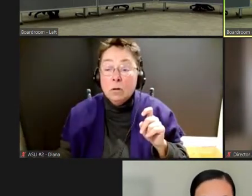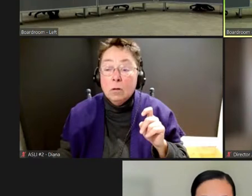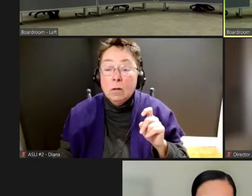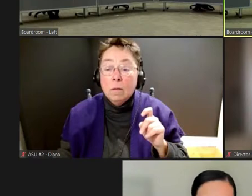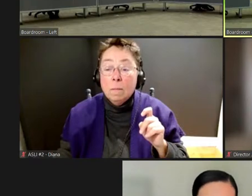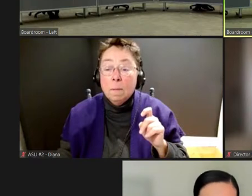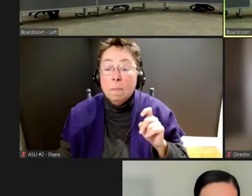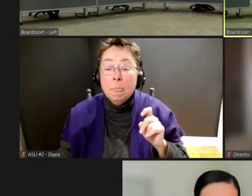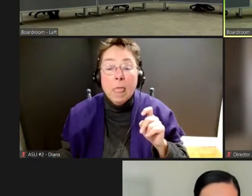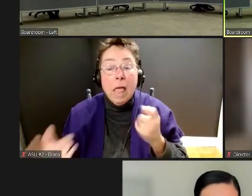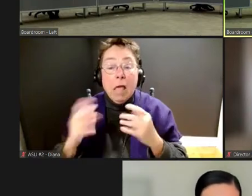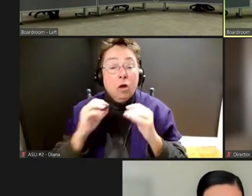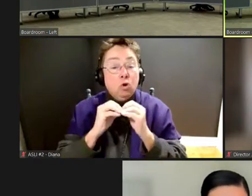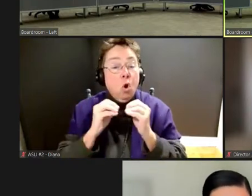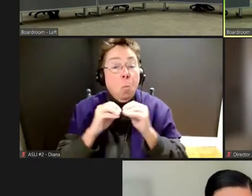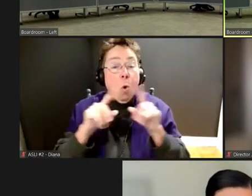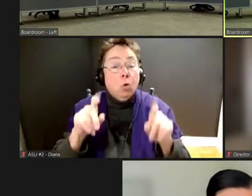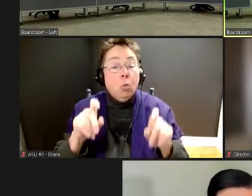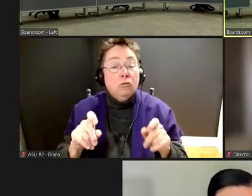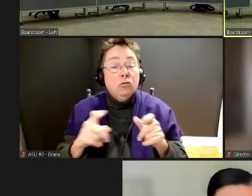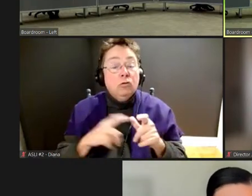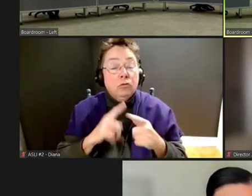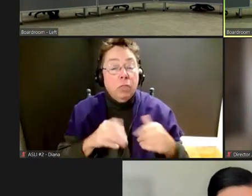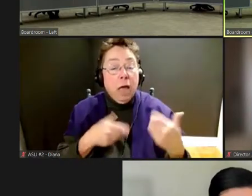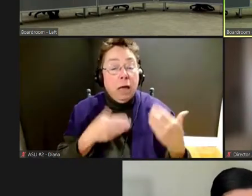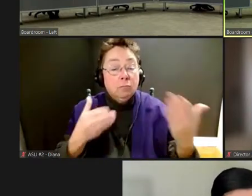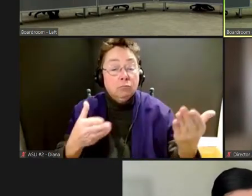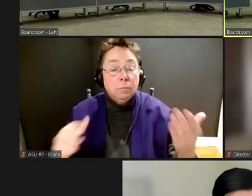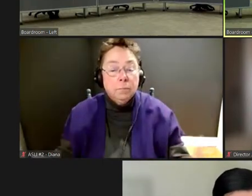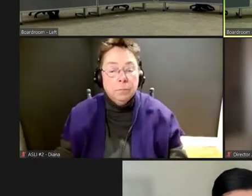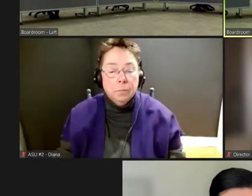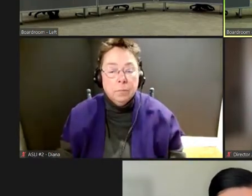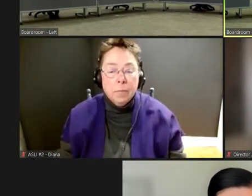Chairman Silver, there's no further questions on this item.